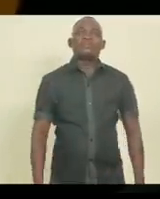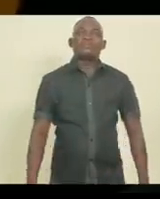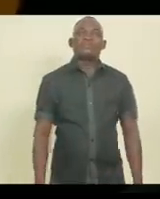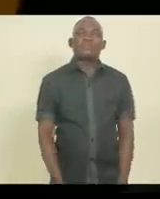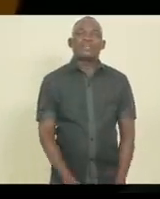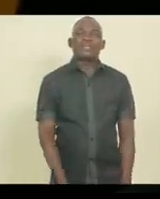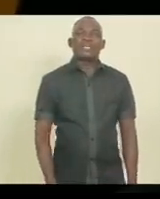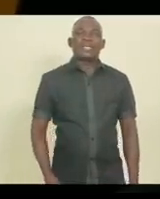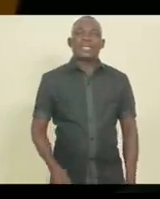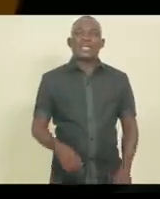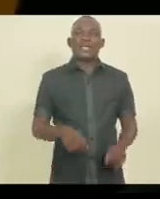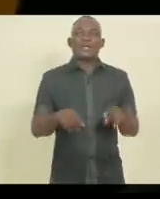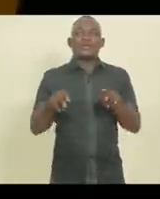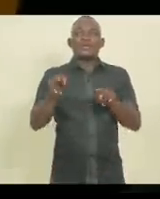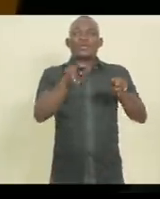Normal people.